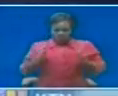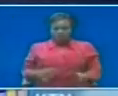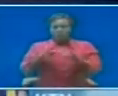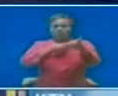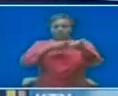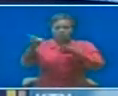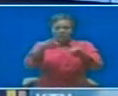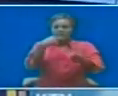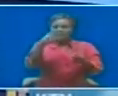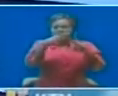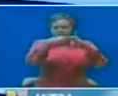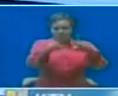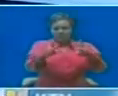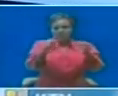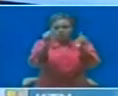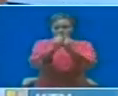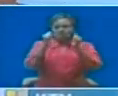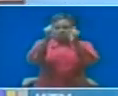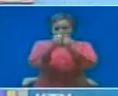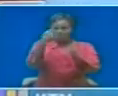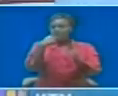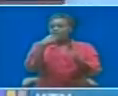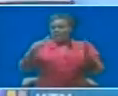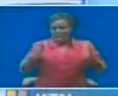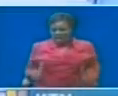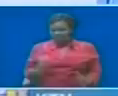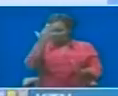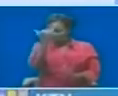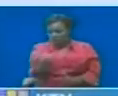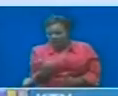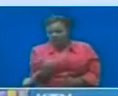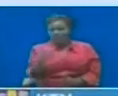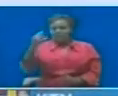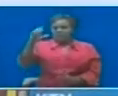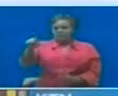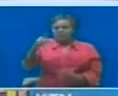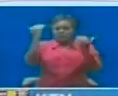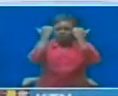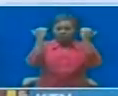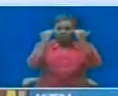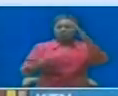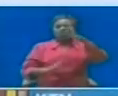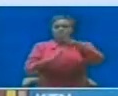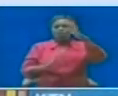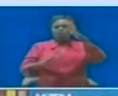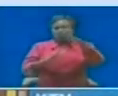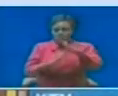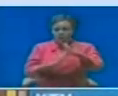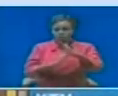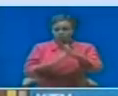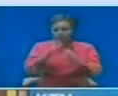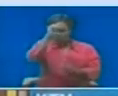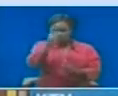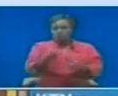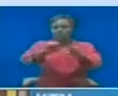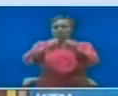know, as you say, began in October last year. And I call it epic because it has taken the case through the top three divisions of Kenyan judicial